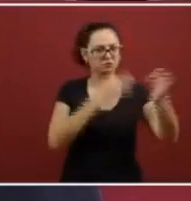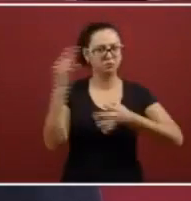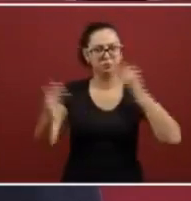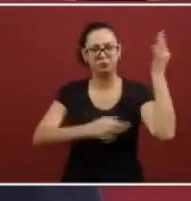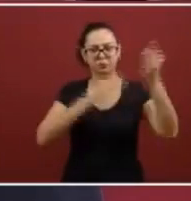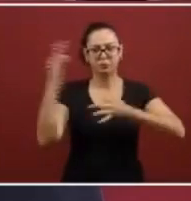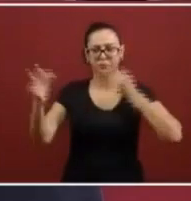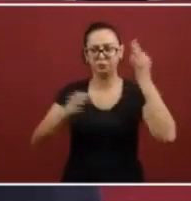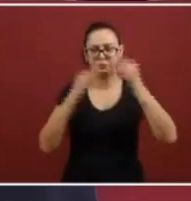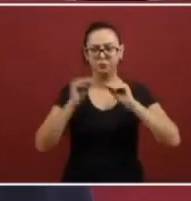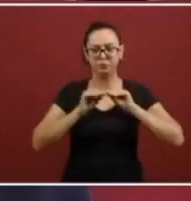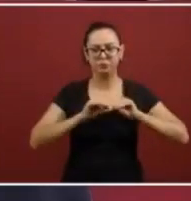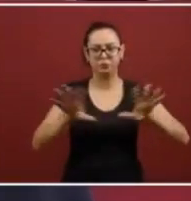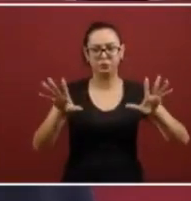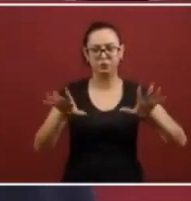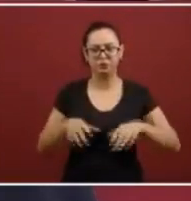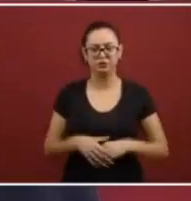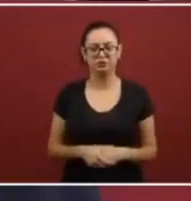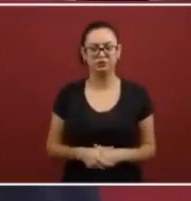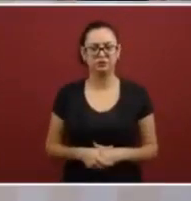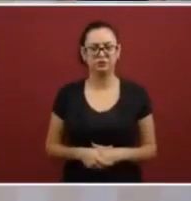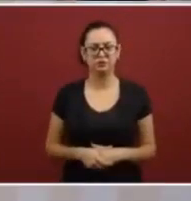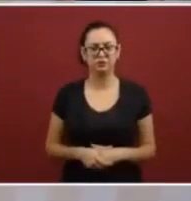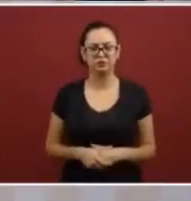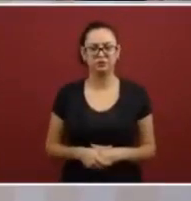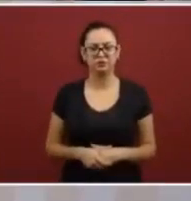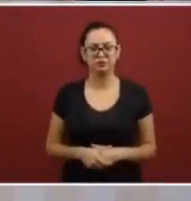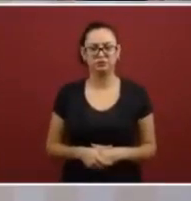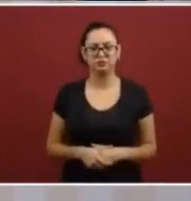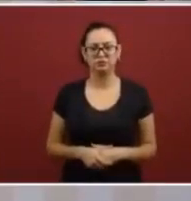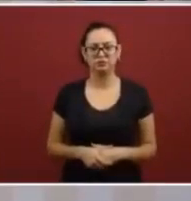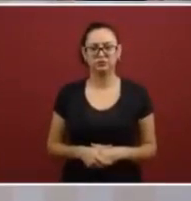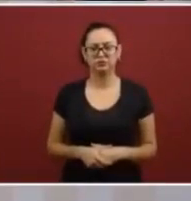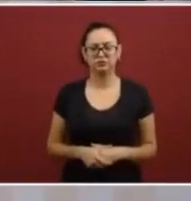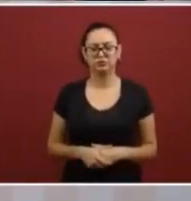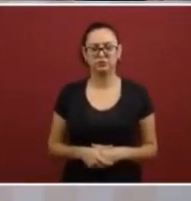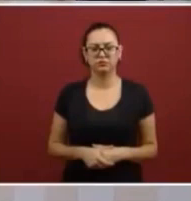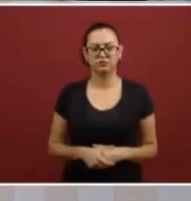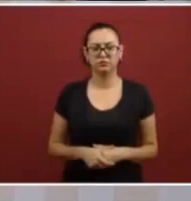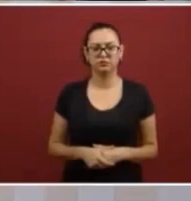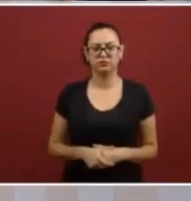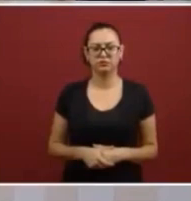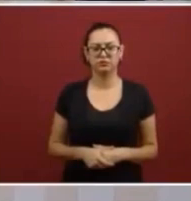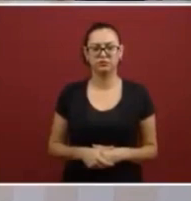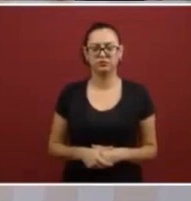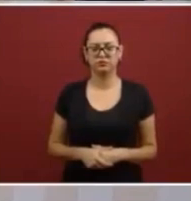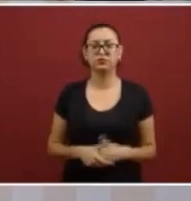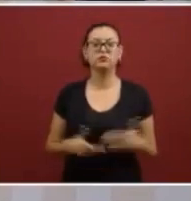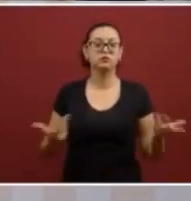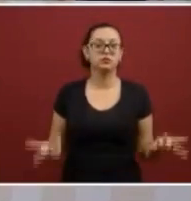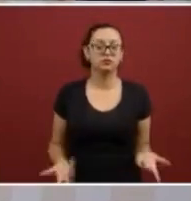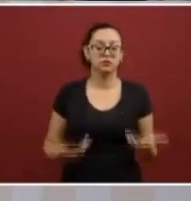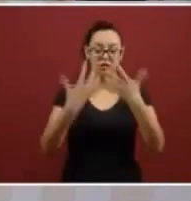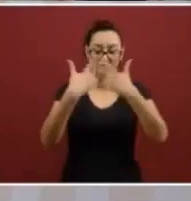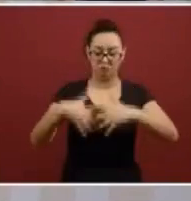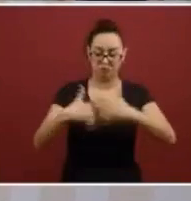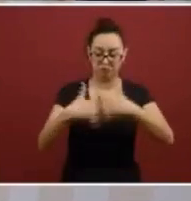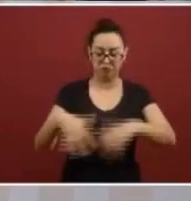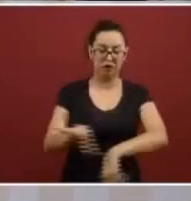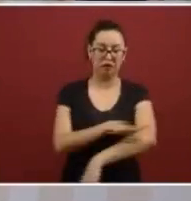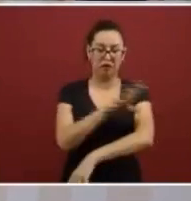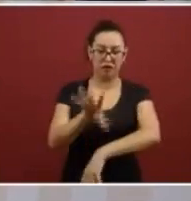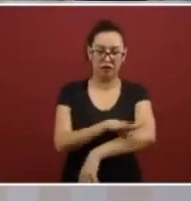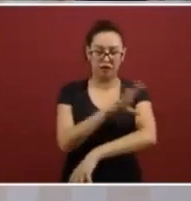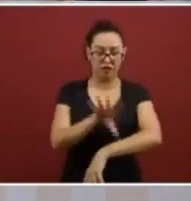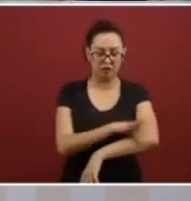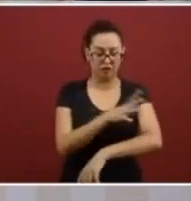during my campaign que I made. Cuando terminemos de rescatar And that when we finish la industria rescuing eléctrica, the electrical